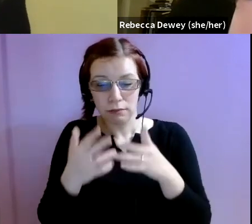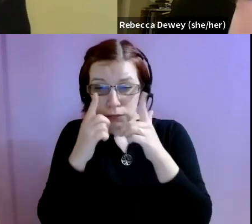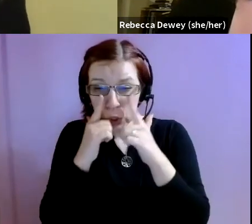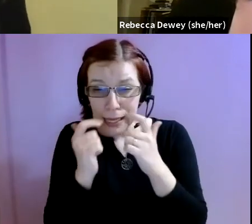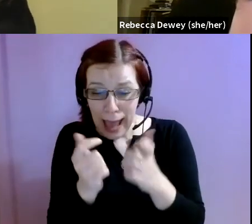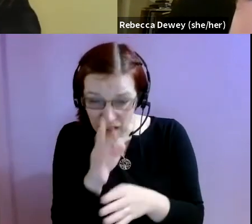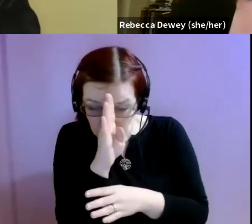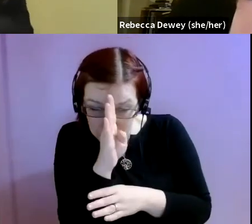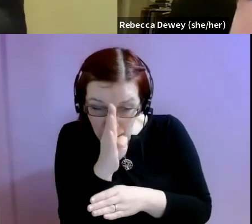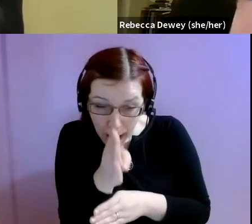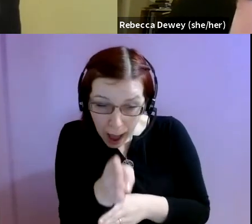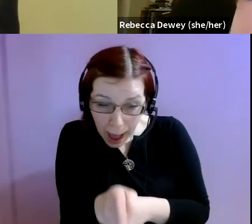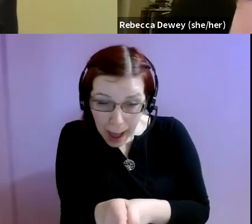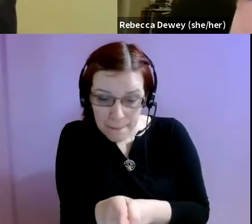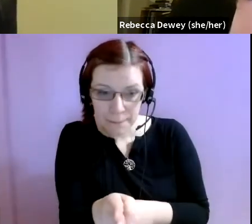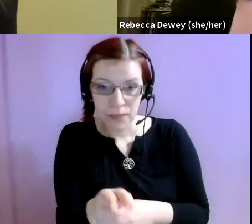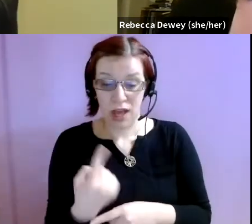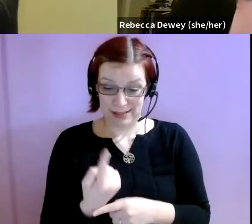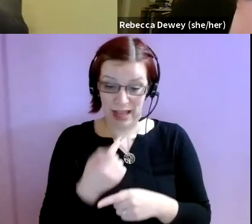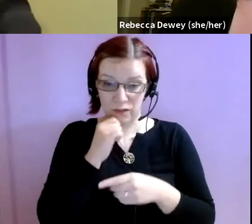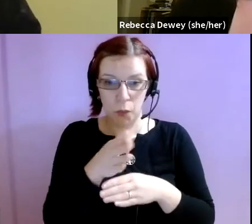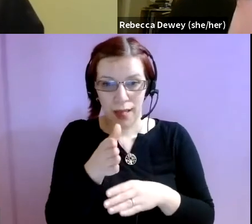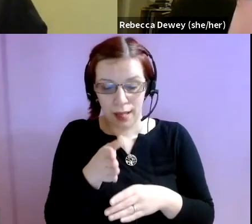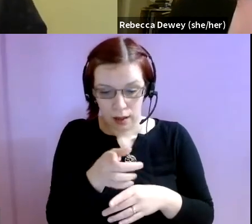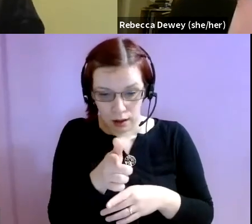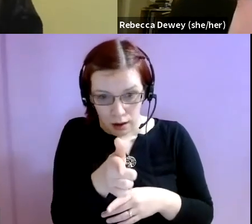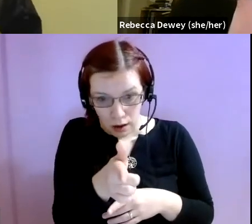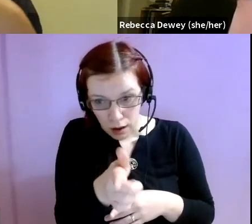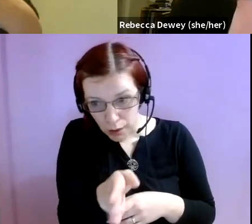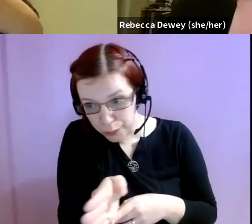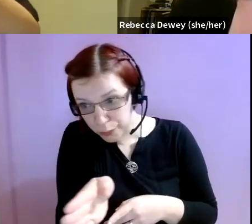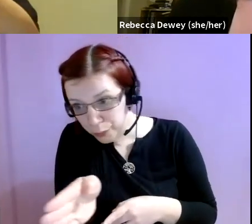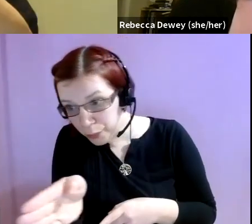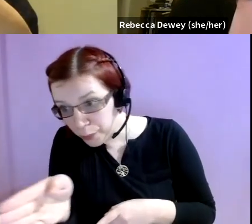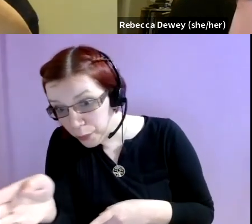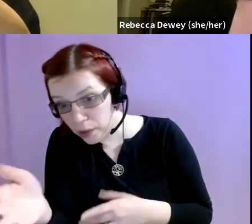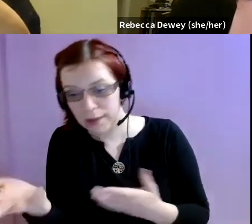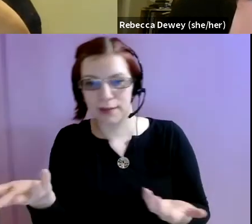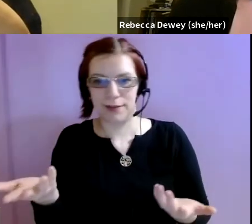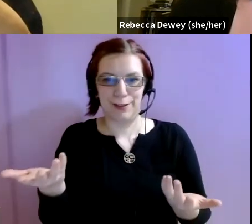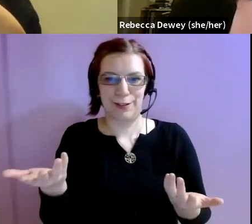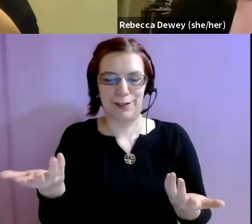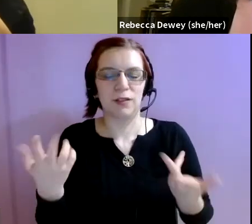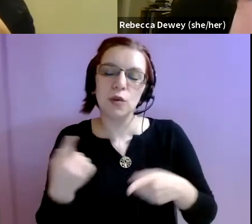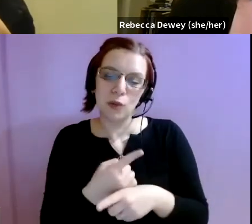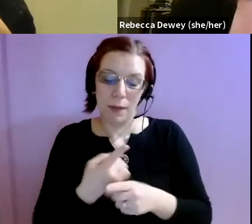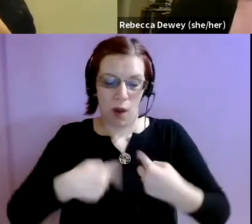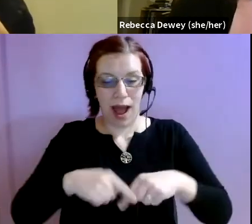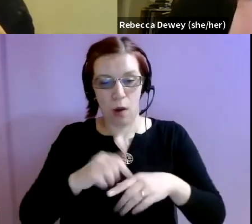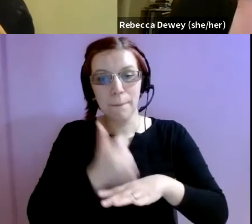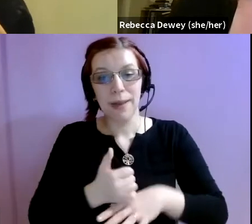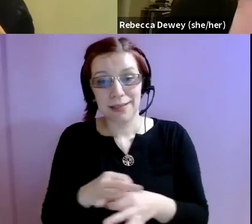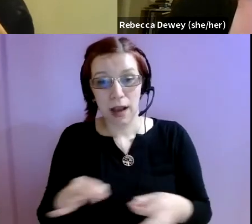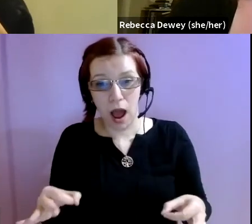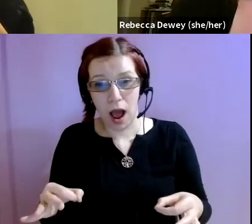point your beam to start with, it starts to diverge. So over the baselines that we're talking about, only a tiny